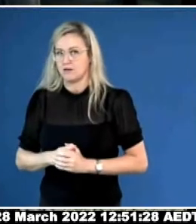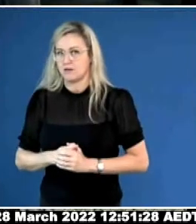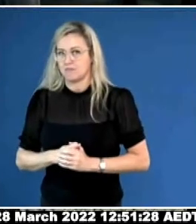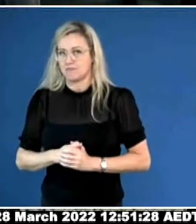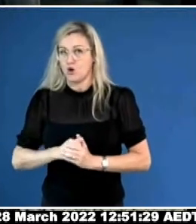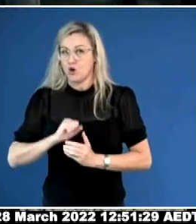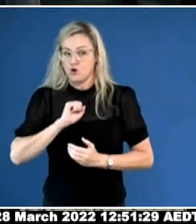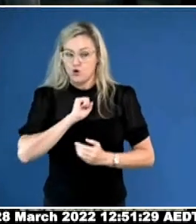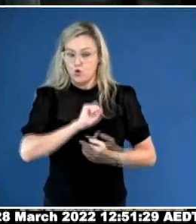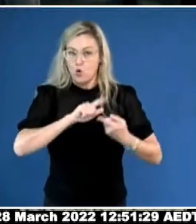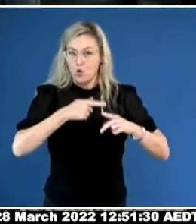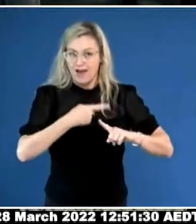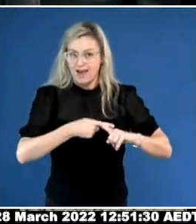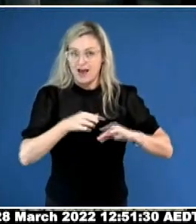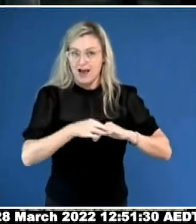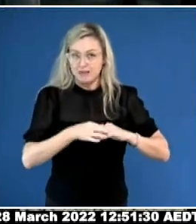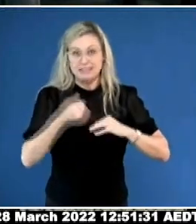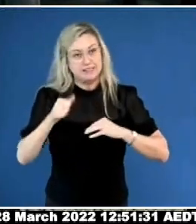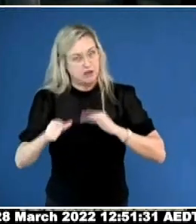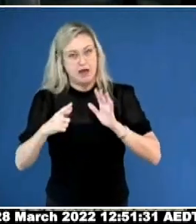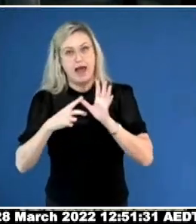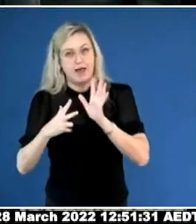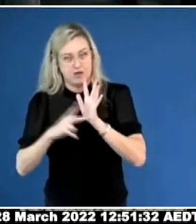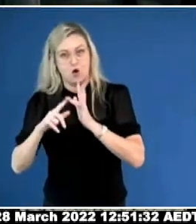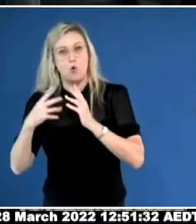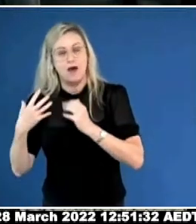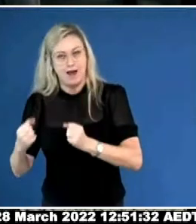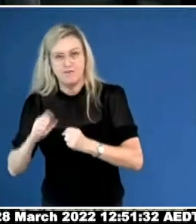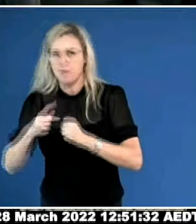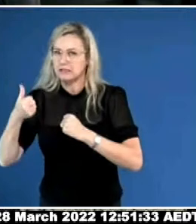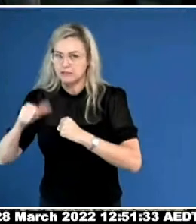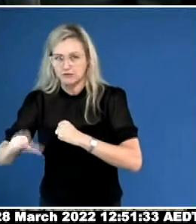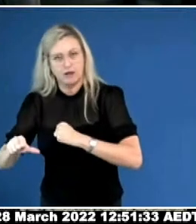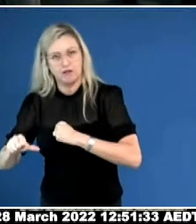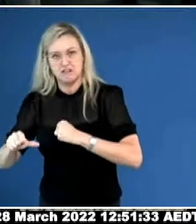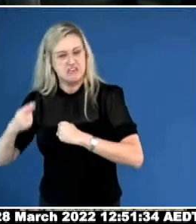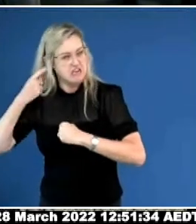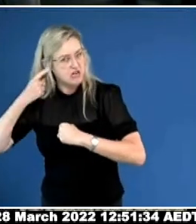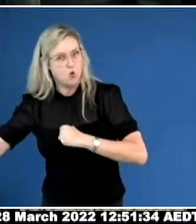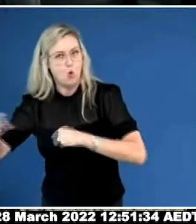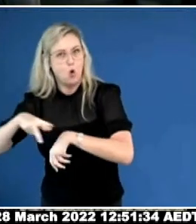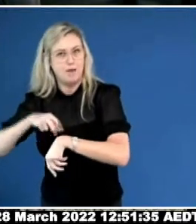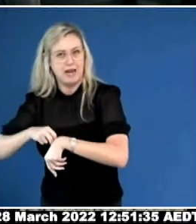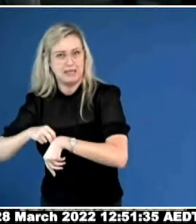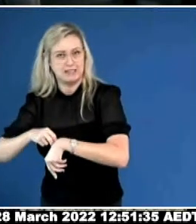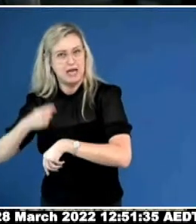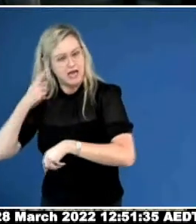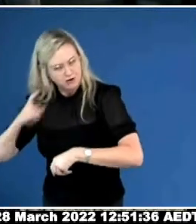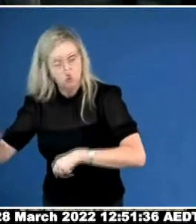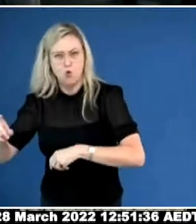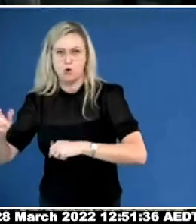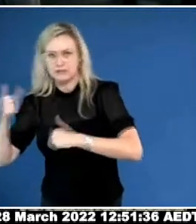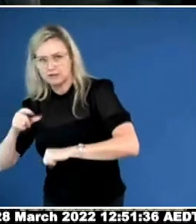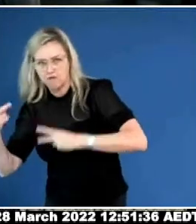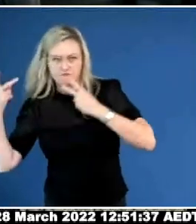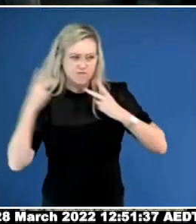but came back and smashed things up. Is that right? And so this was a person who actually listened to you and